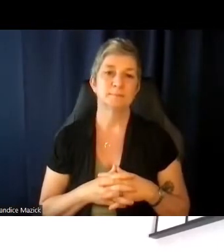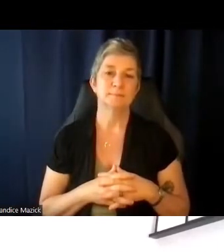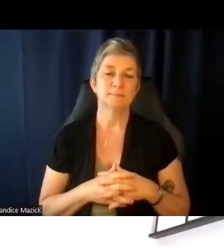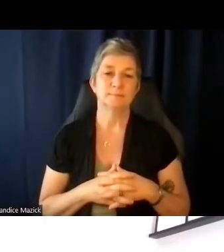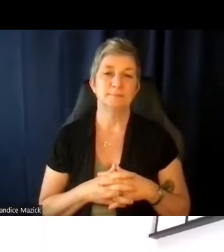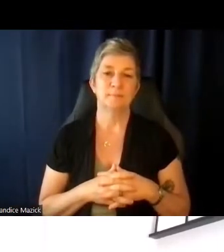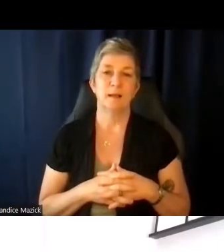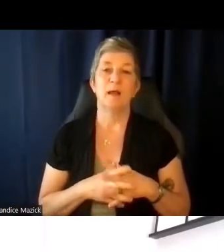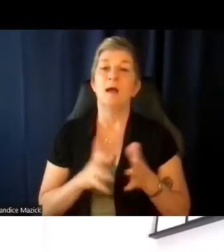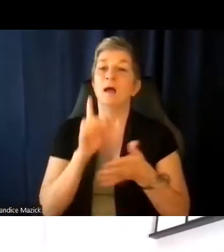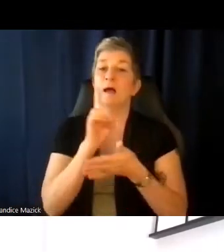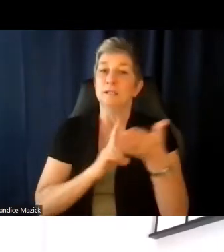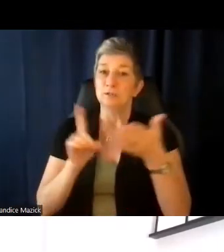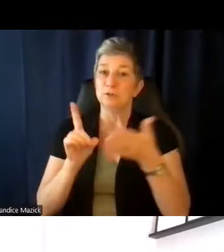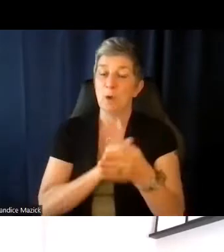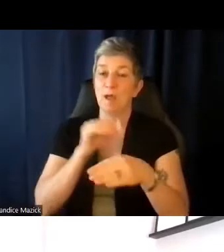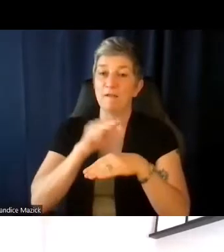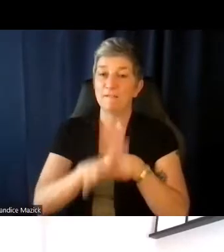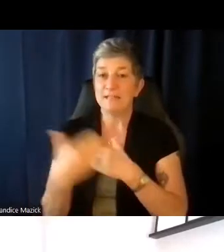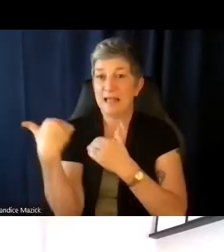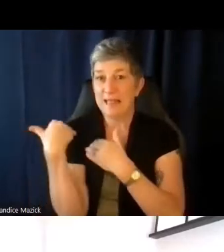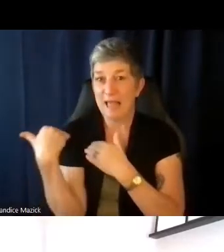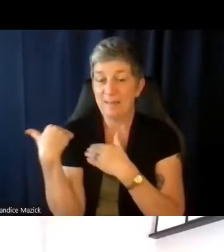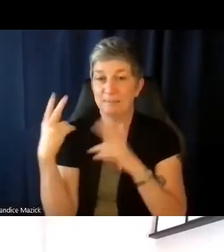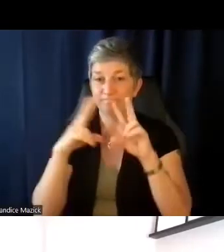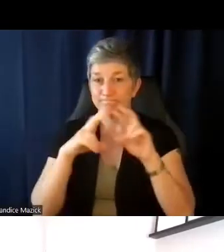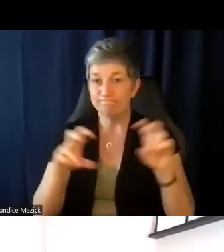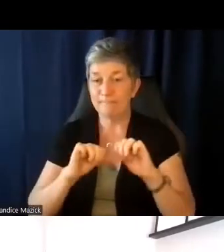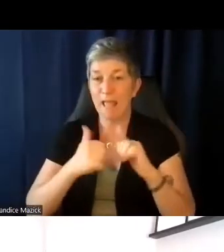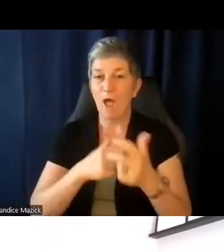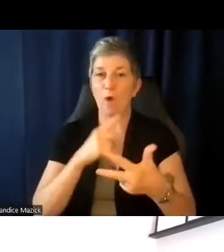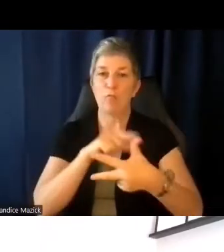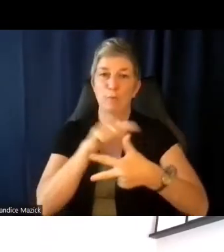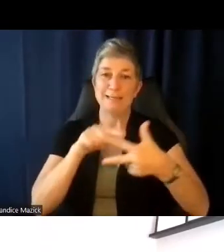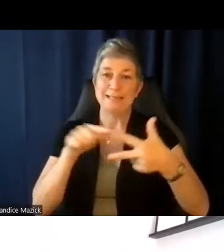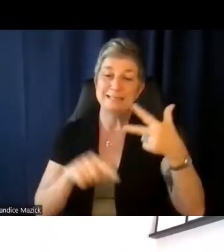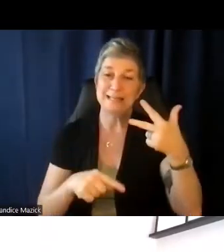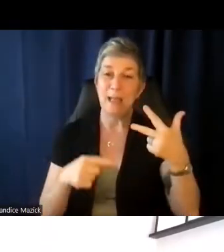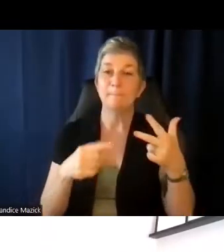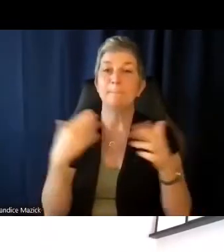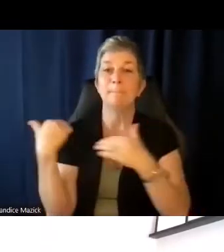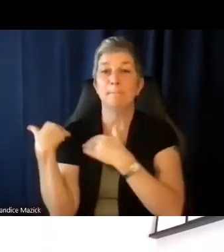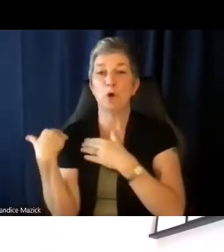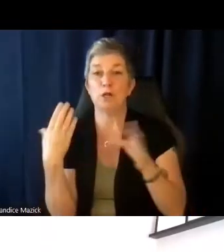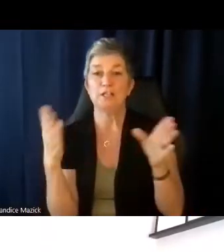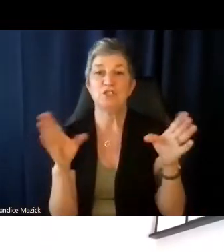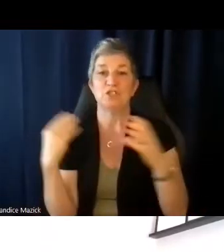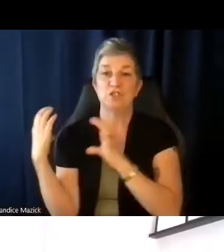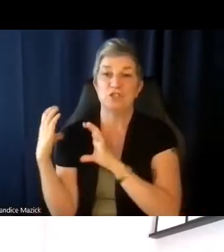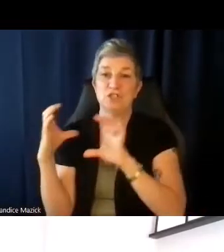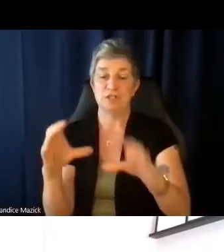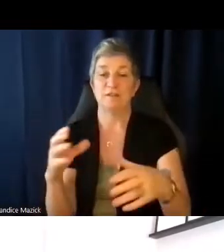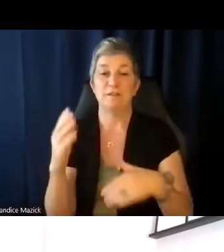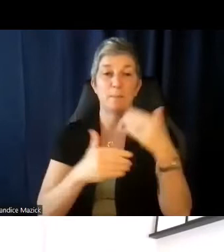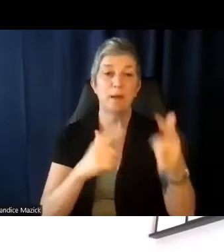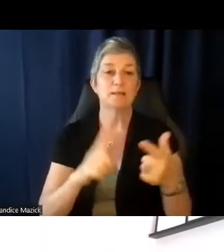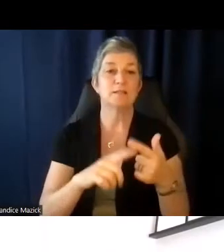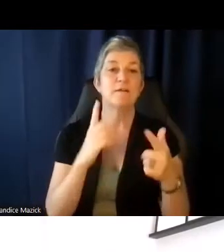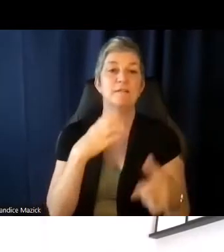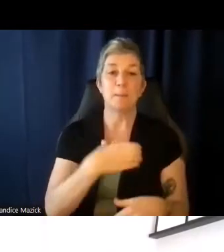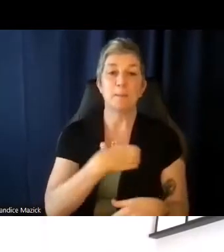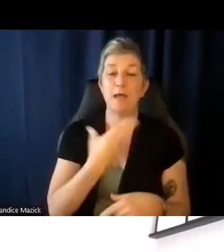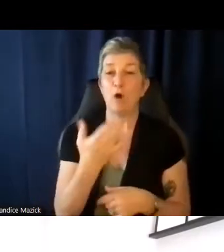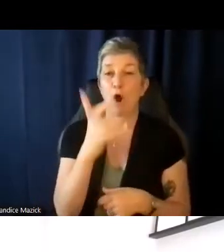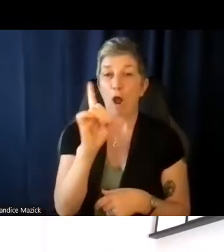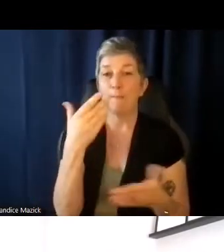So discriminatory effects liability is assessed under a three-step burden shifting standard. First, the plaintiff or HUD must prove